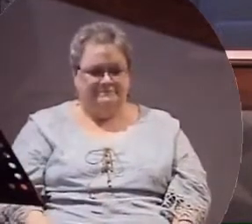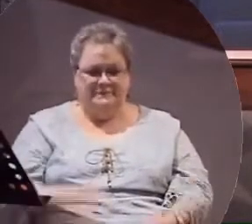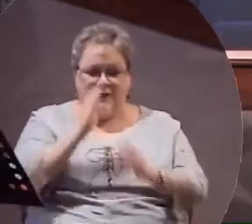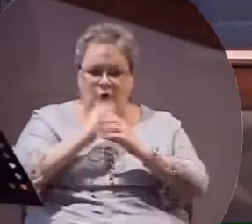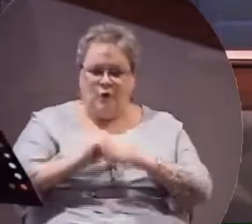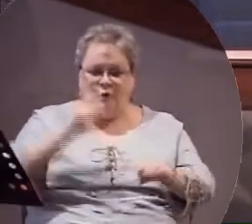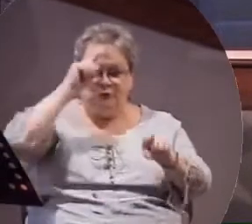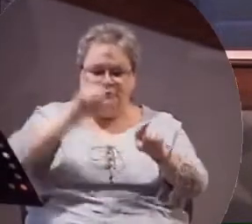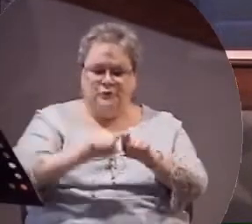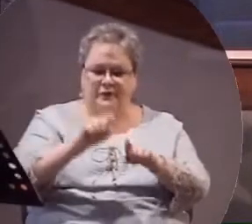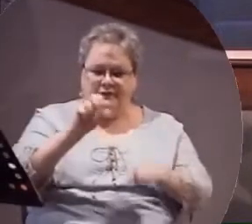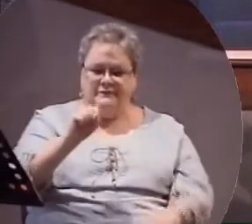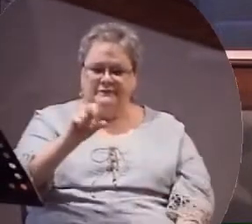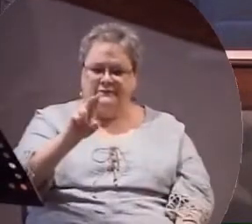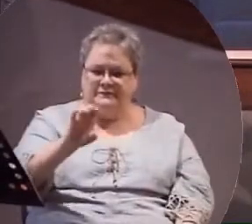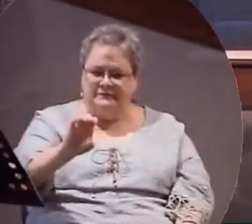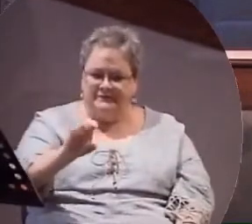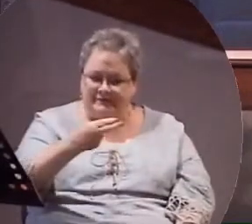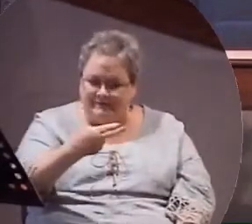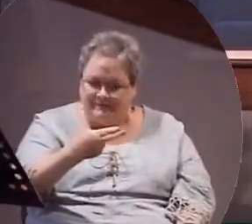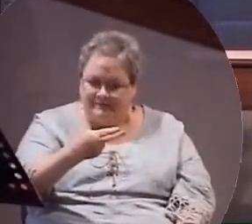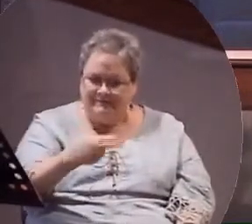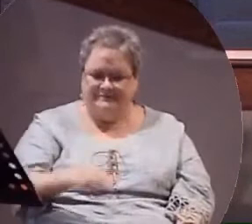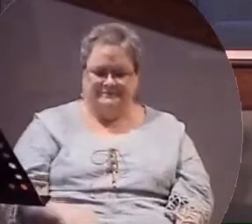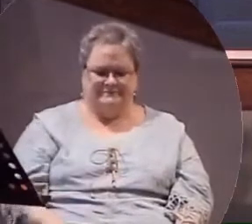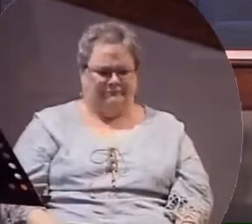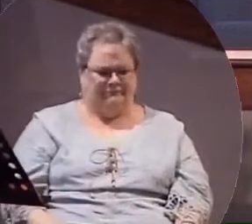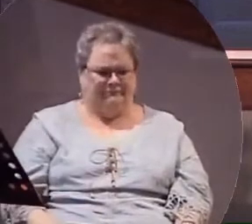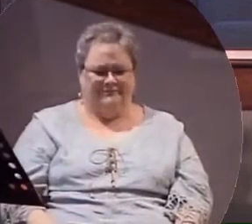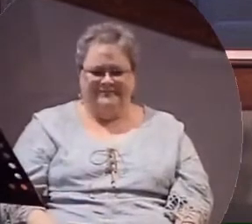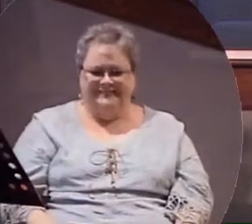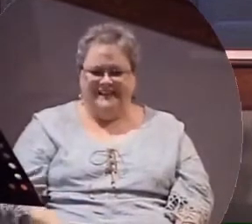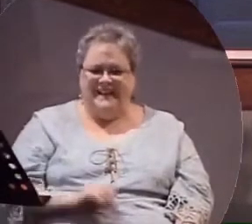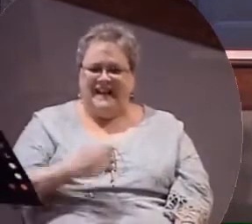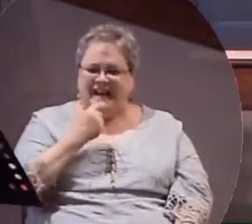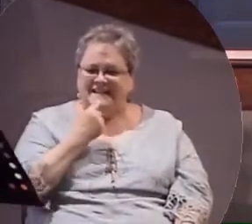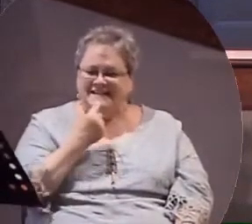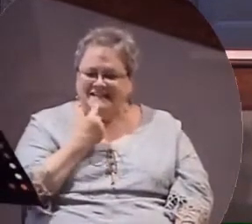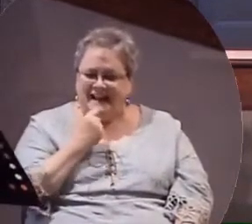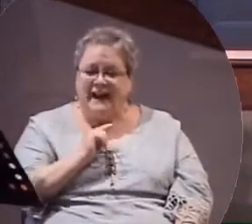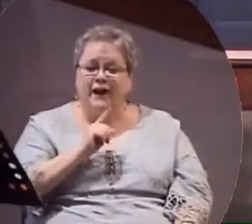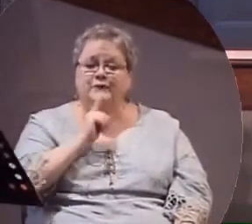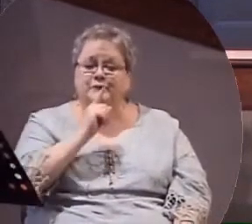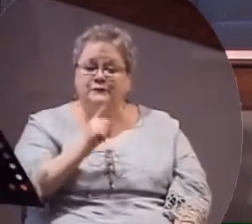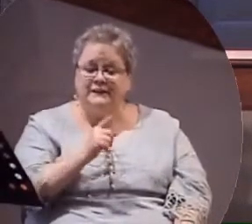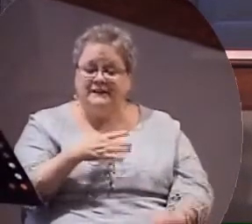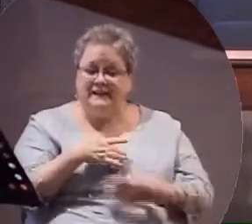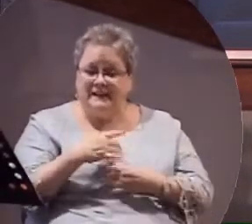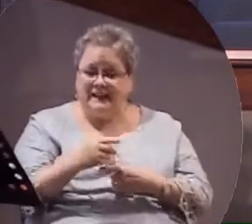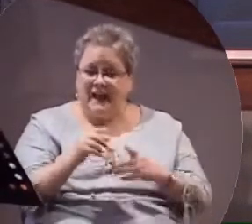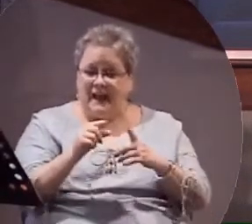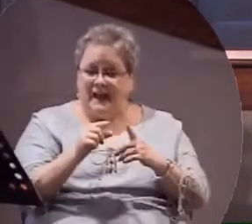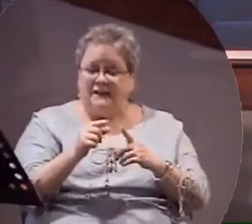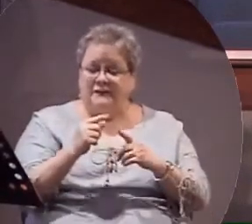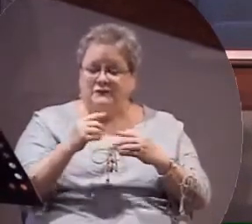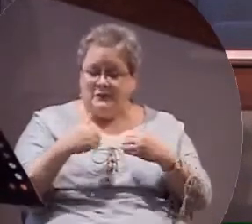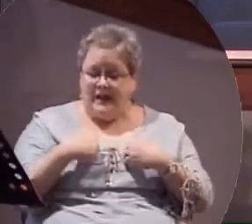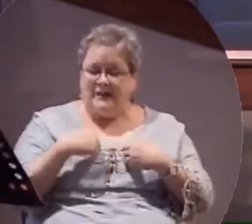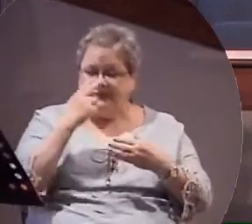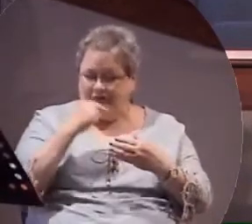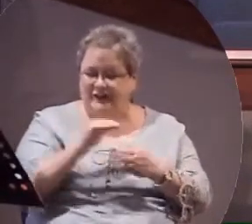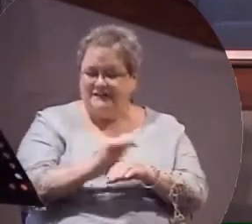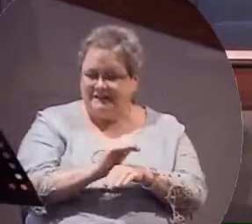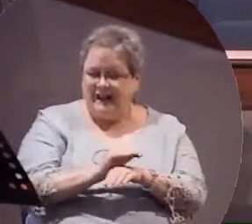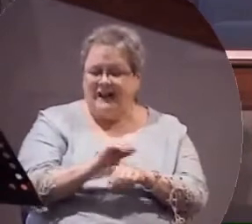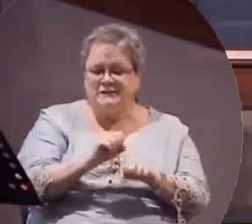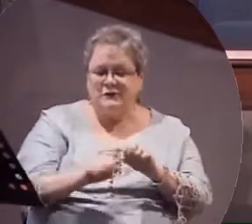Old Brother Such. As I said a moment ago, I'd really like for us to have some fun. So